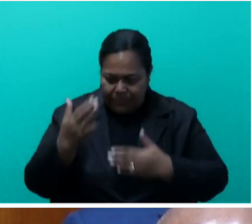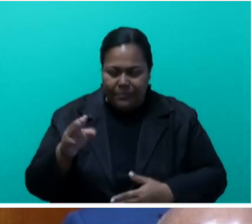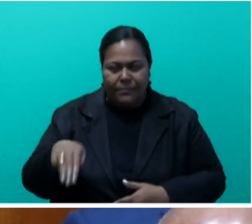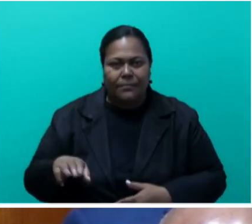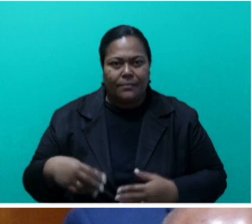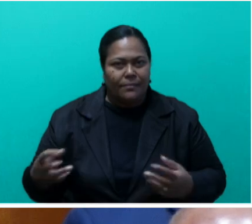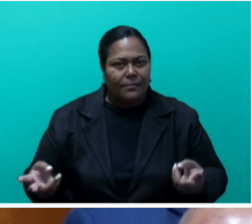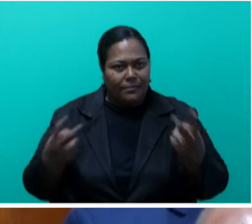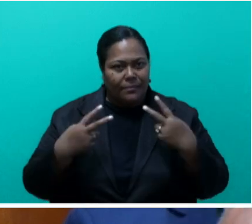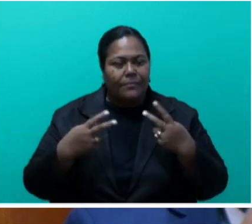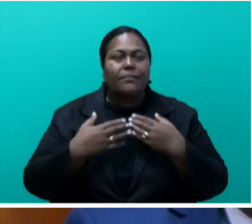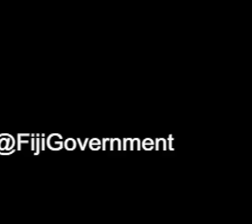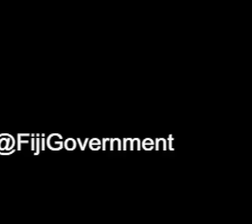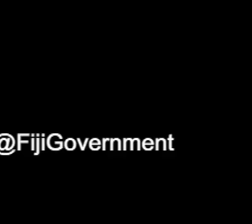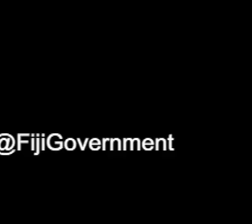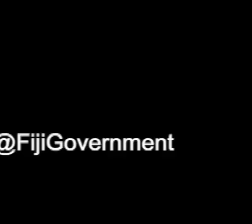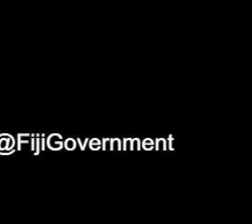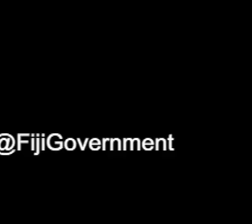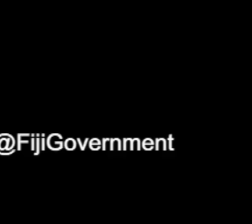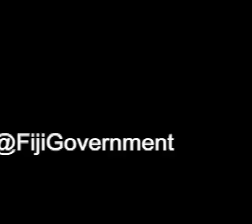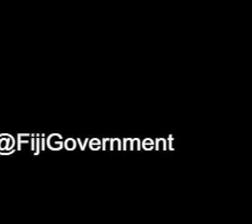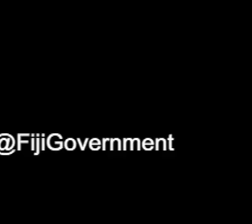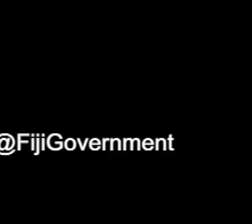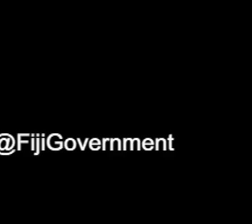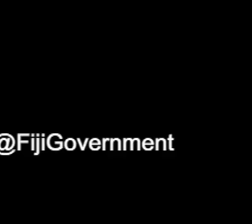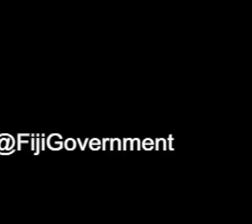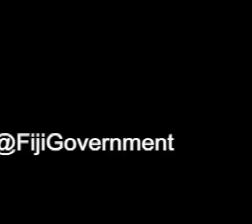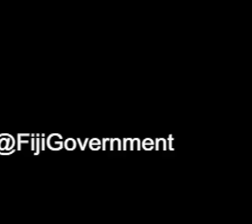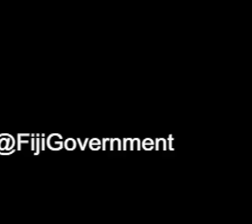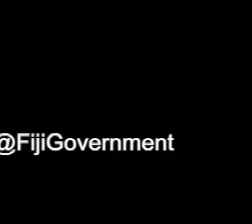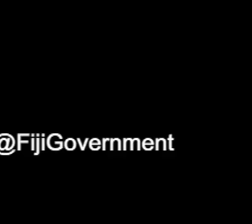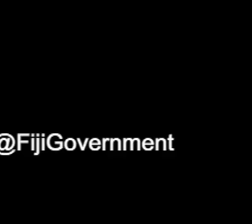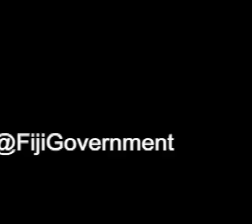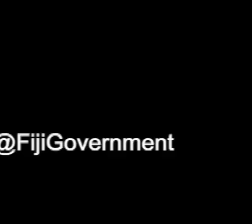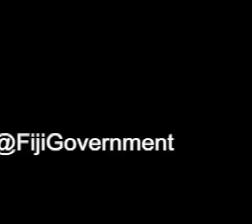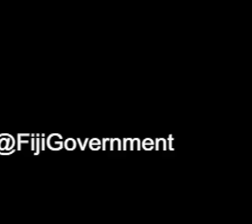attention. Vinakabakalevu, Danyabad, and Faexia. Now, Minister for Women.